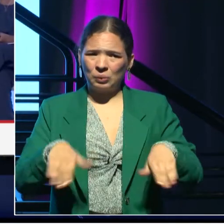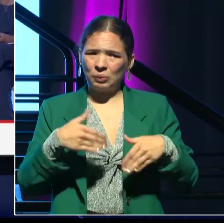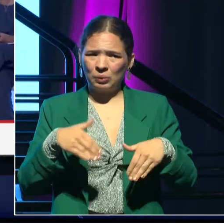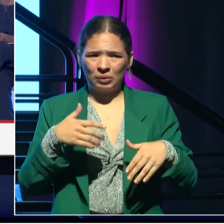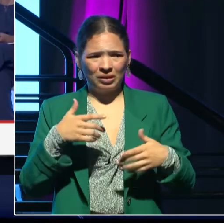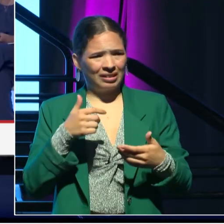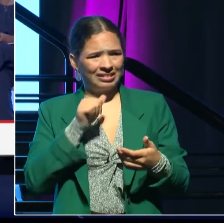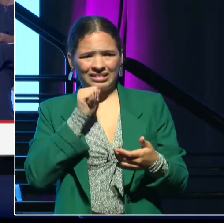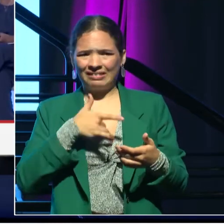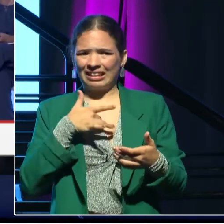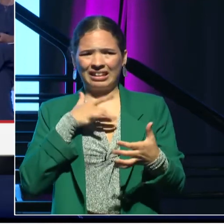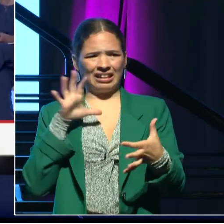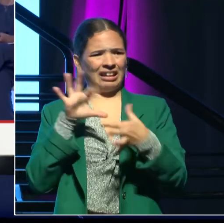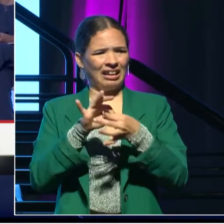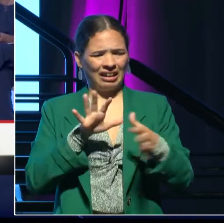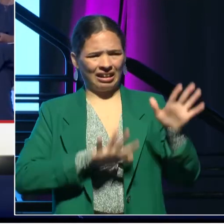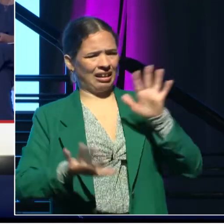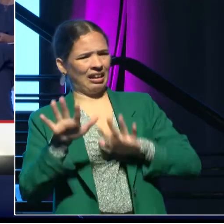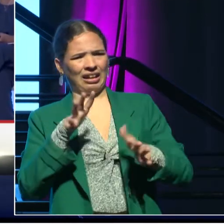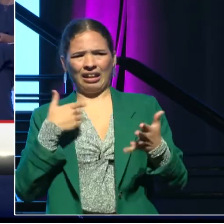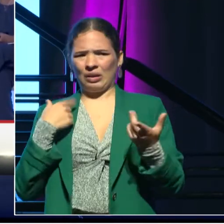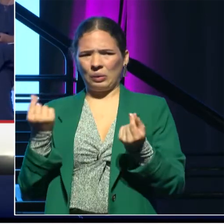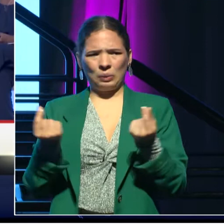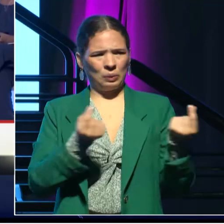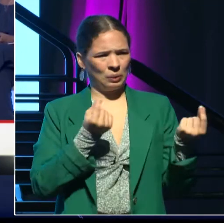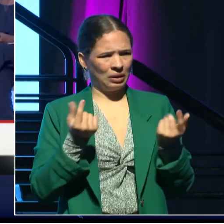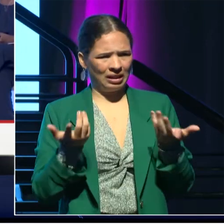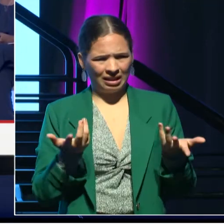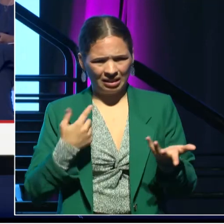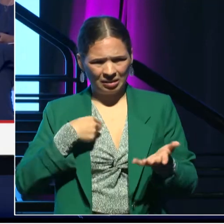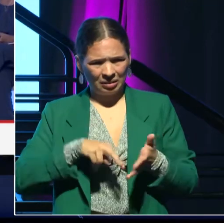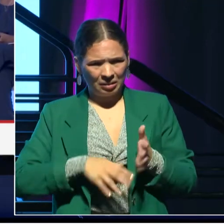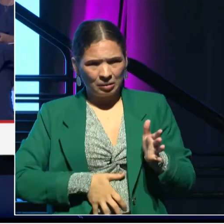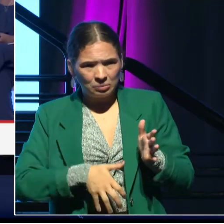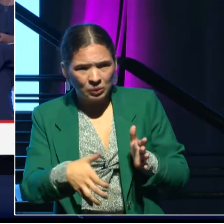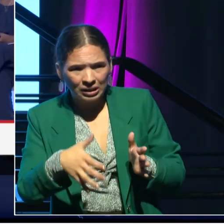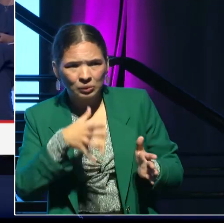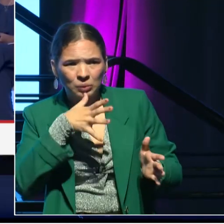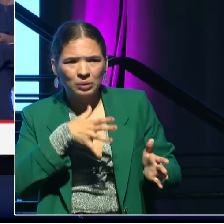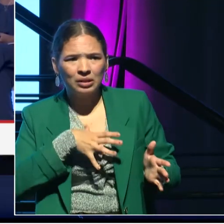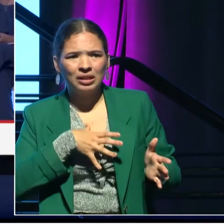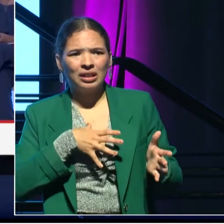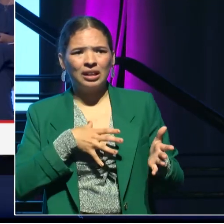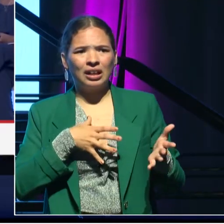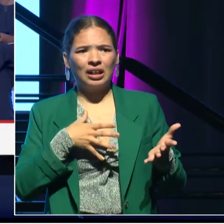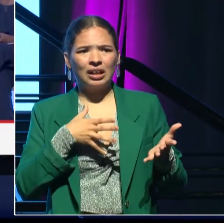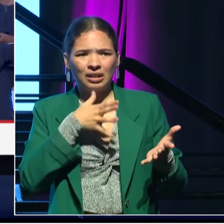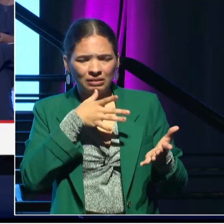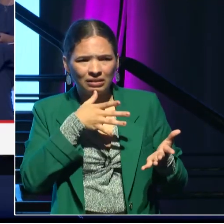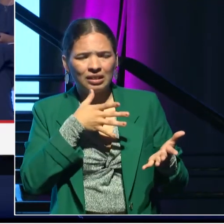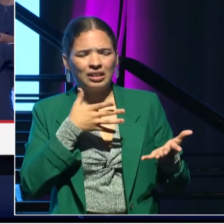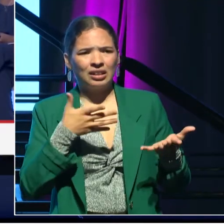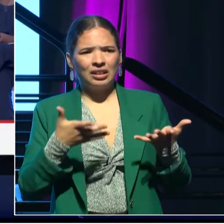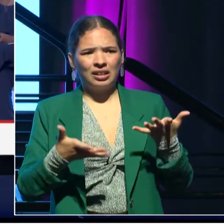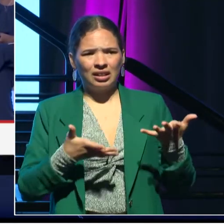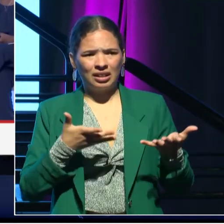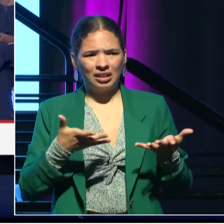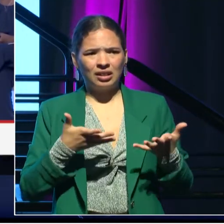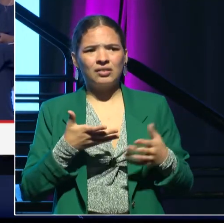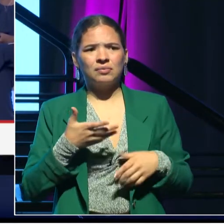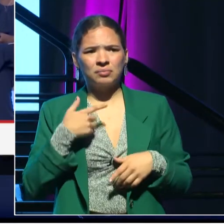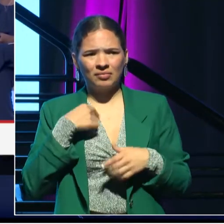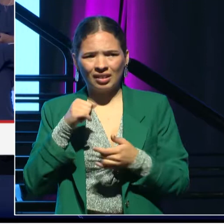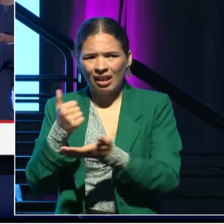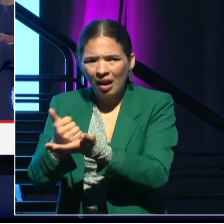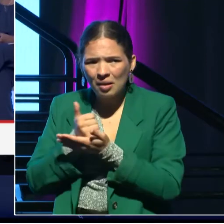resources, including pregnant women, that could have really helped them at a time when they really needed